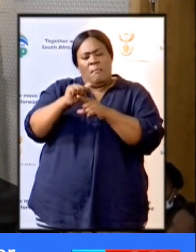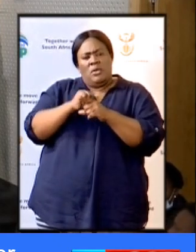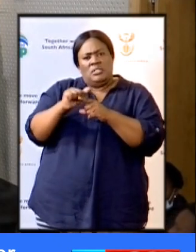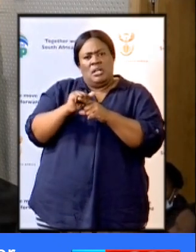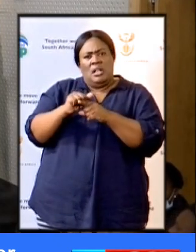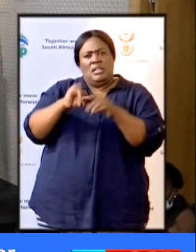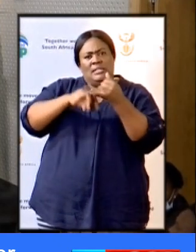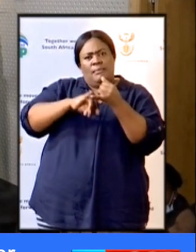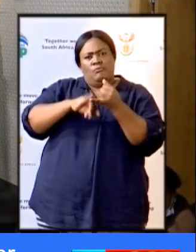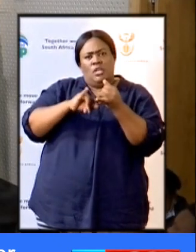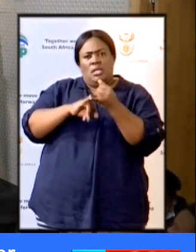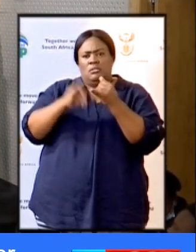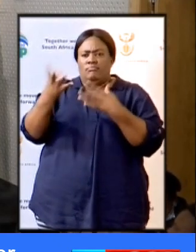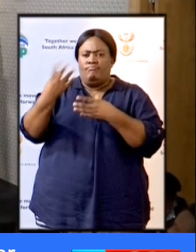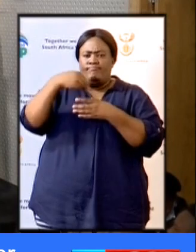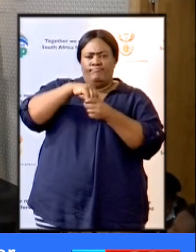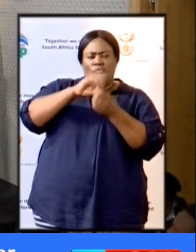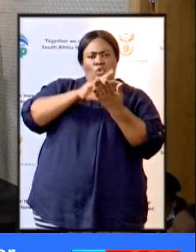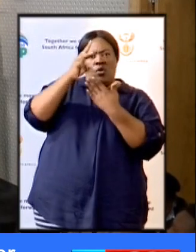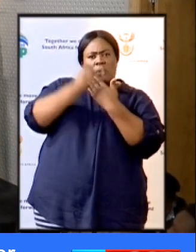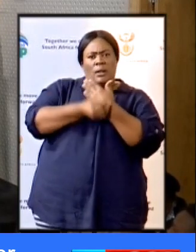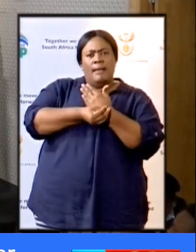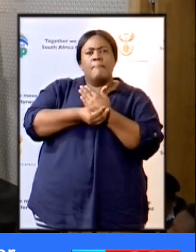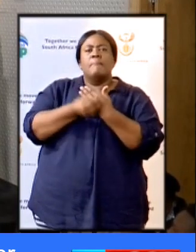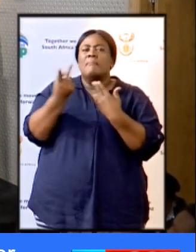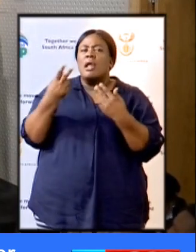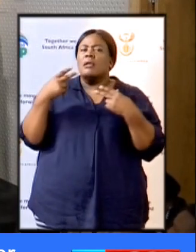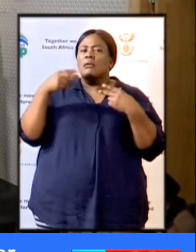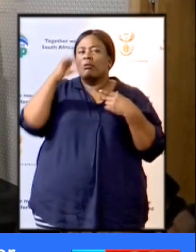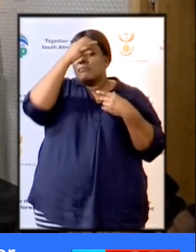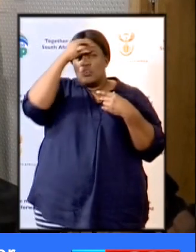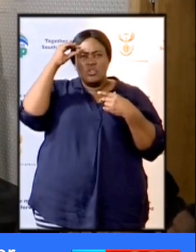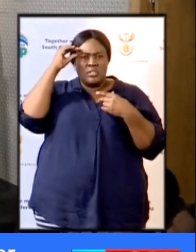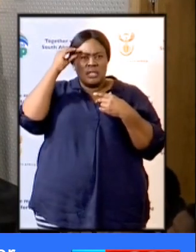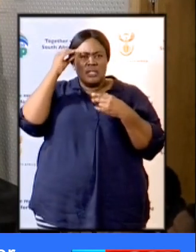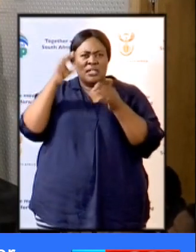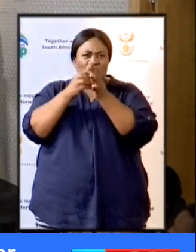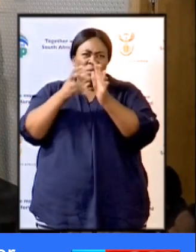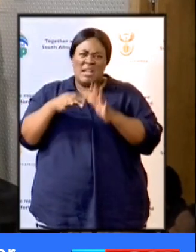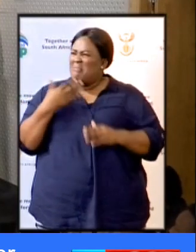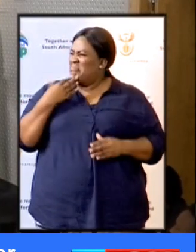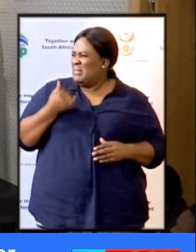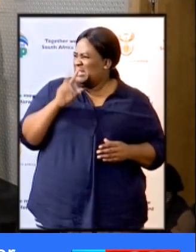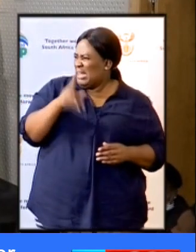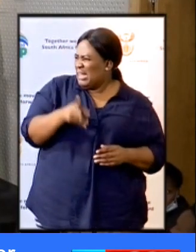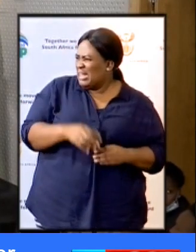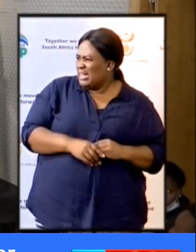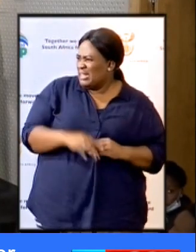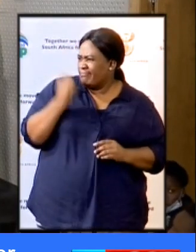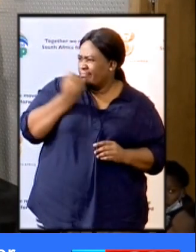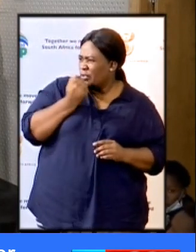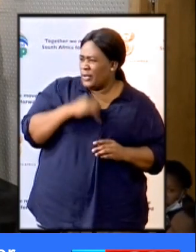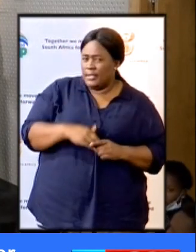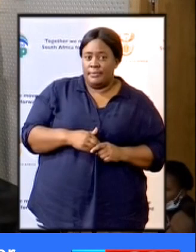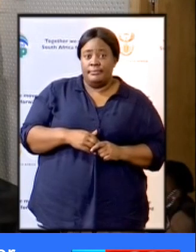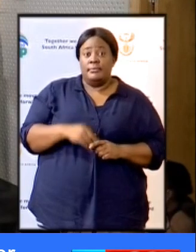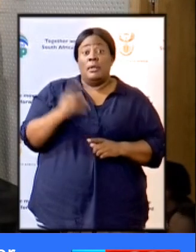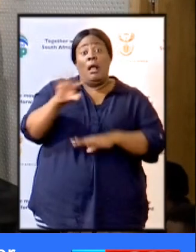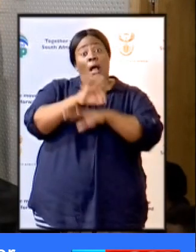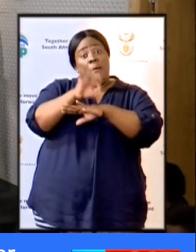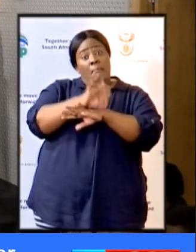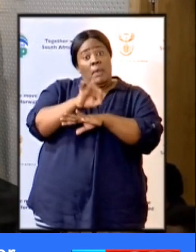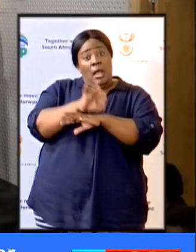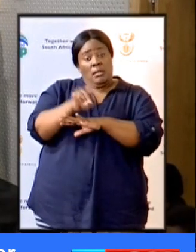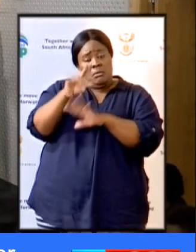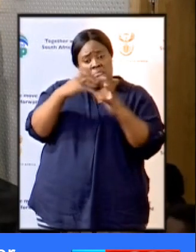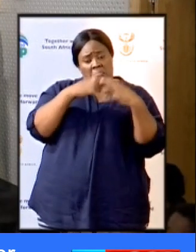as part of their core curriculum, such as nursing students? Can you say that again, sorry? What plans have been